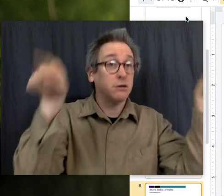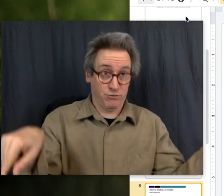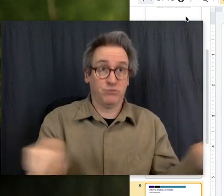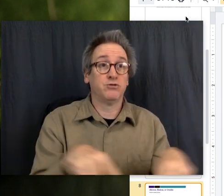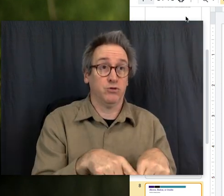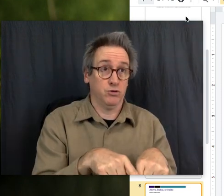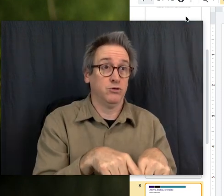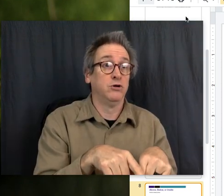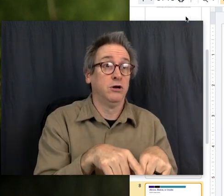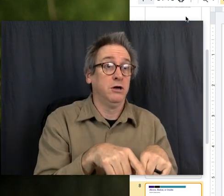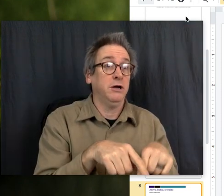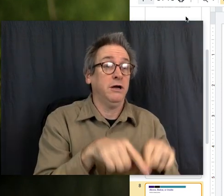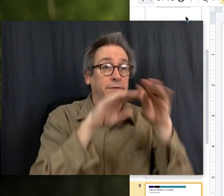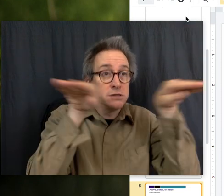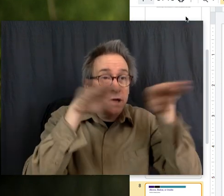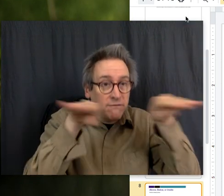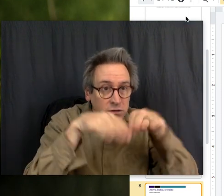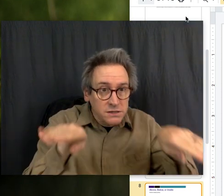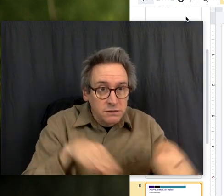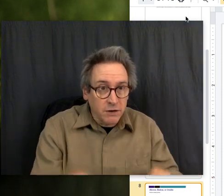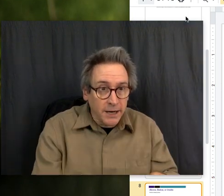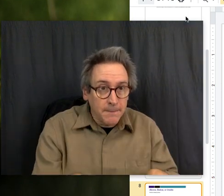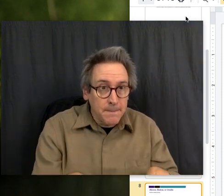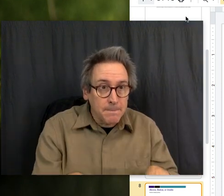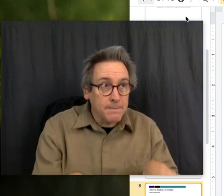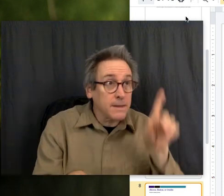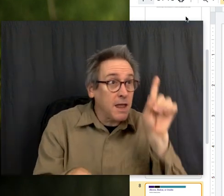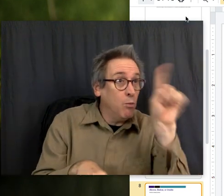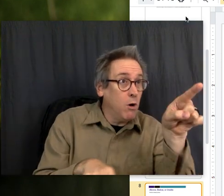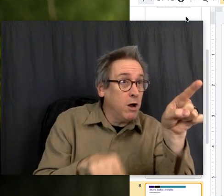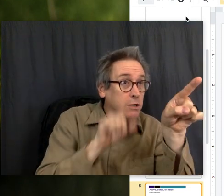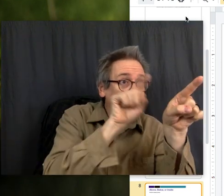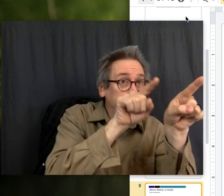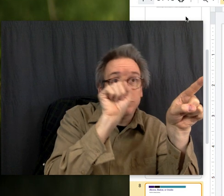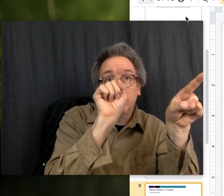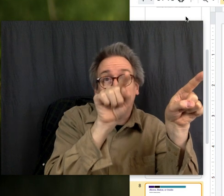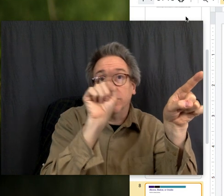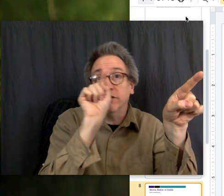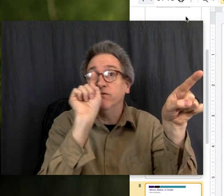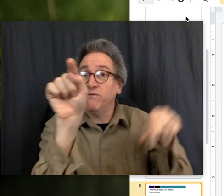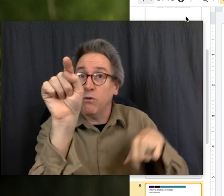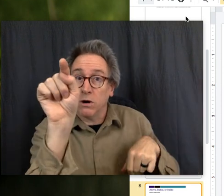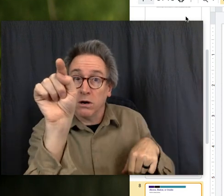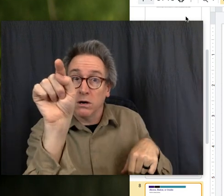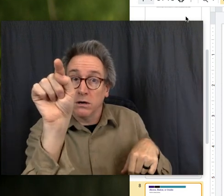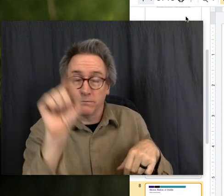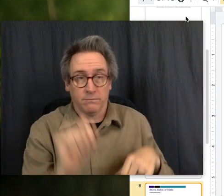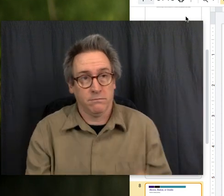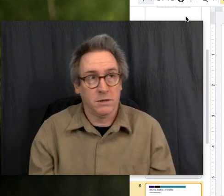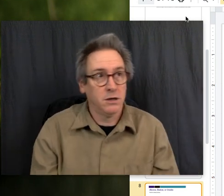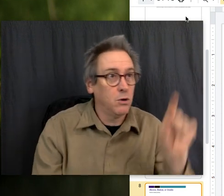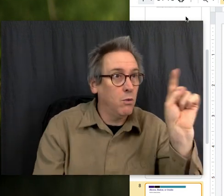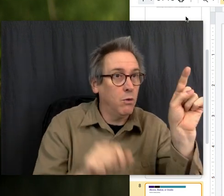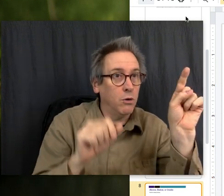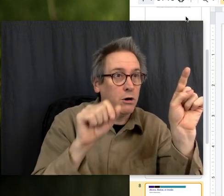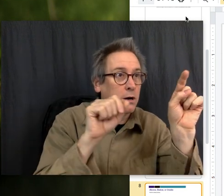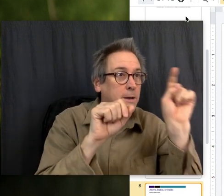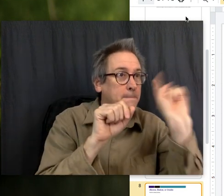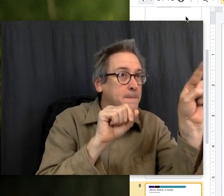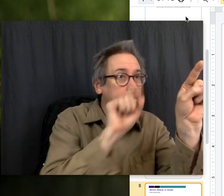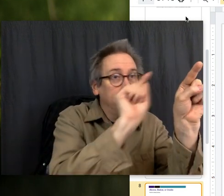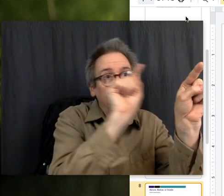here, and there's levels, right? And 1, 2, 3, 4,